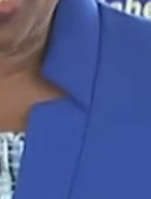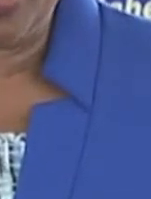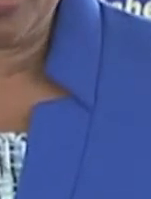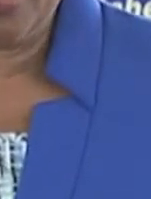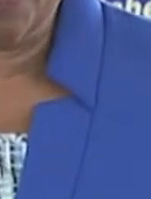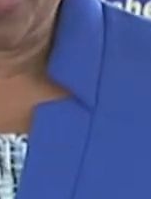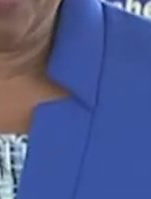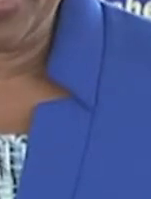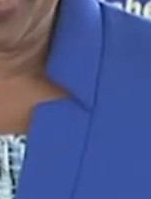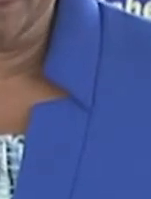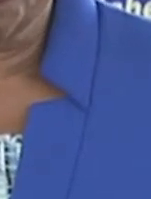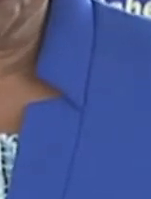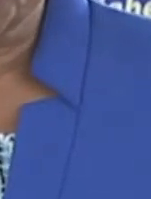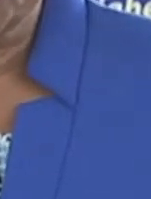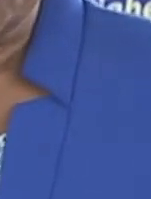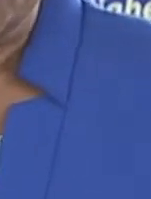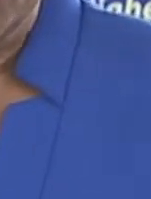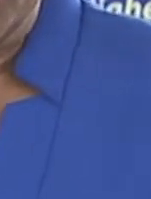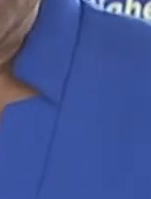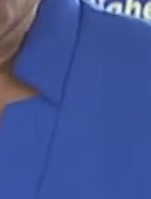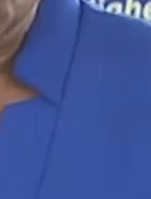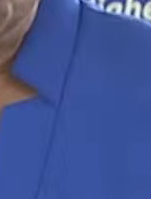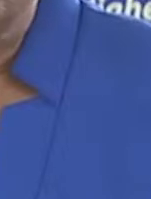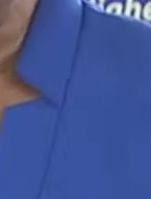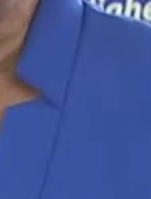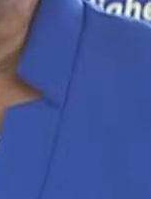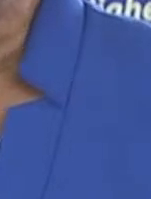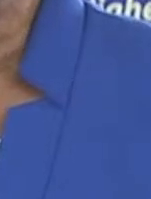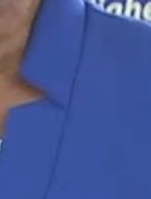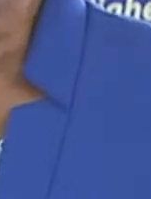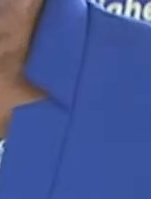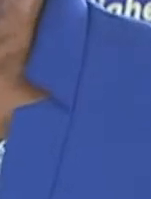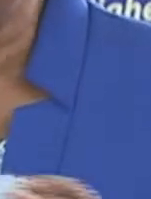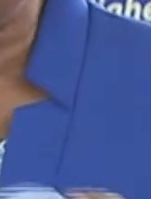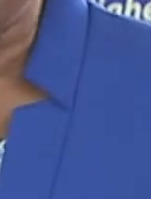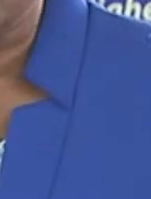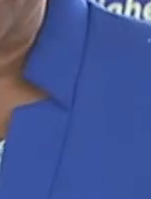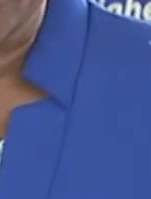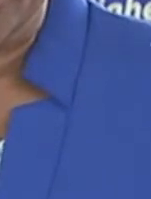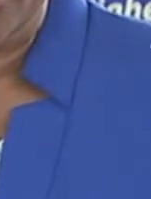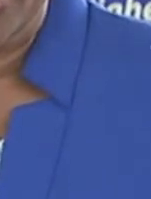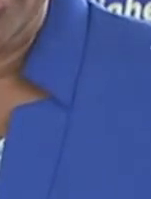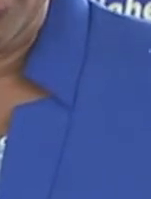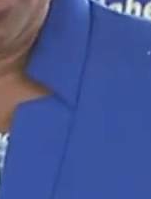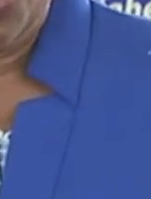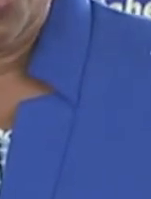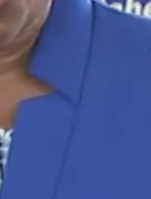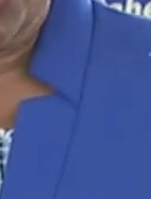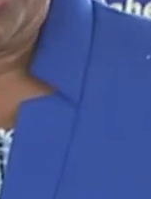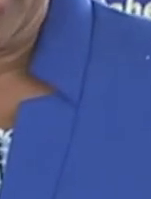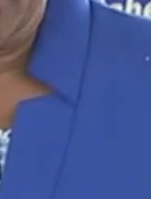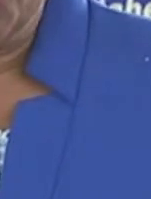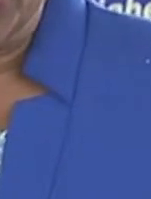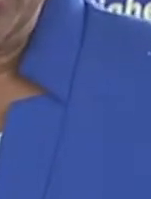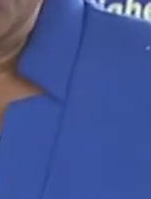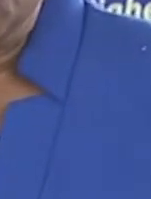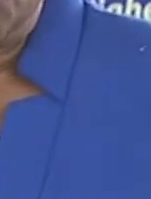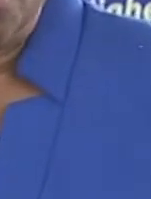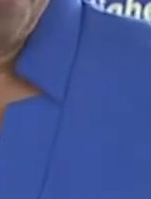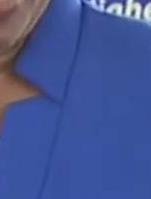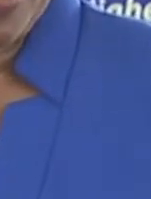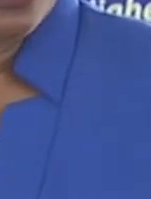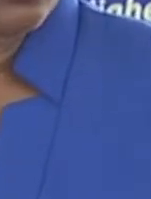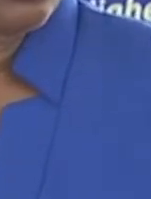community and the public. And so through such lectures, we delve